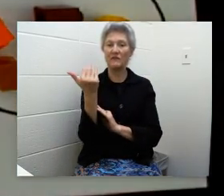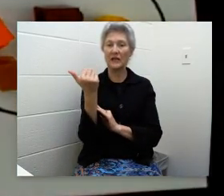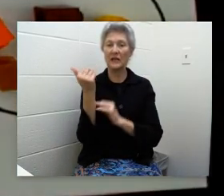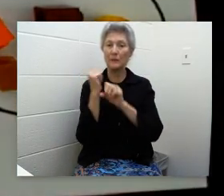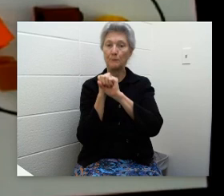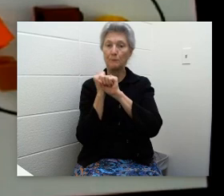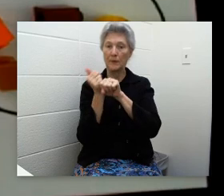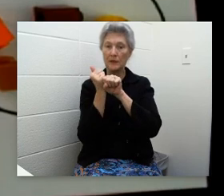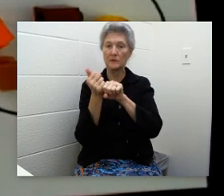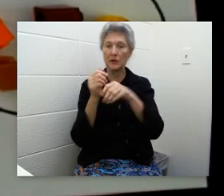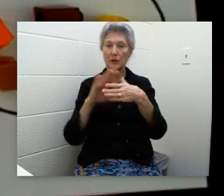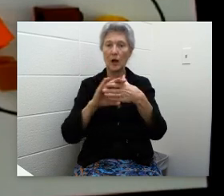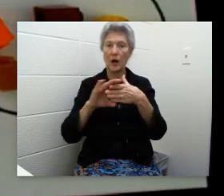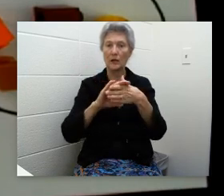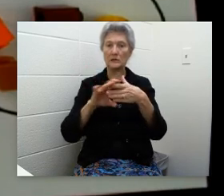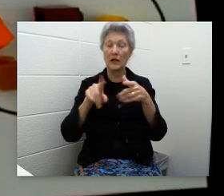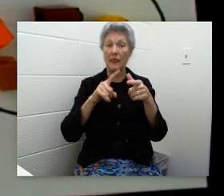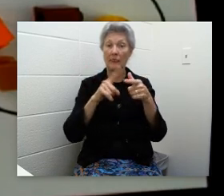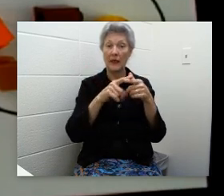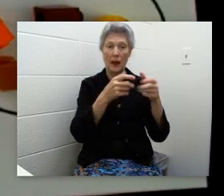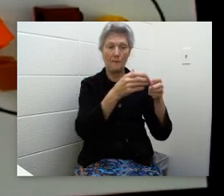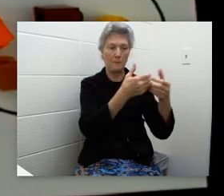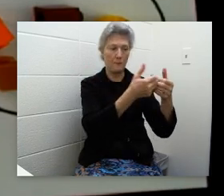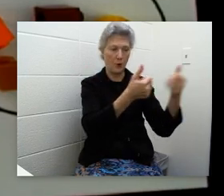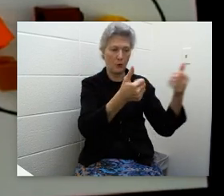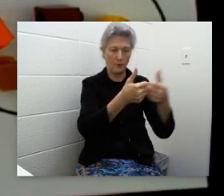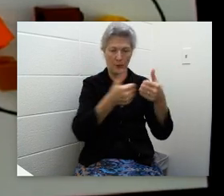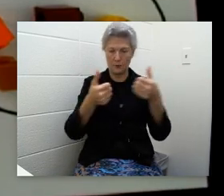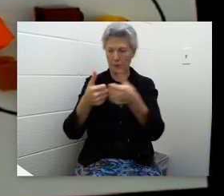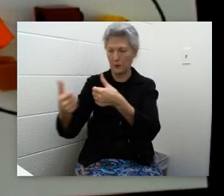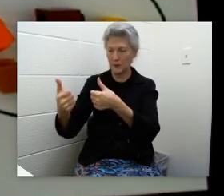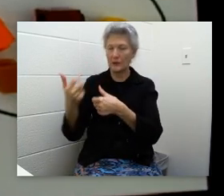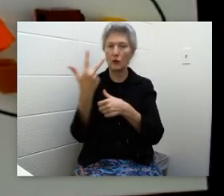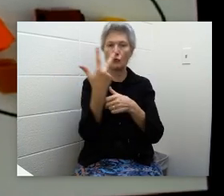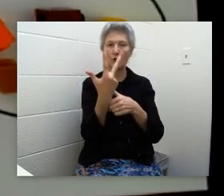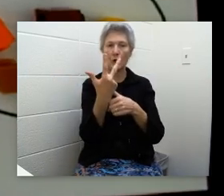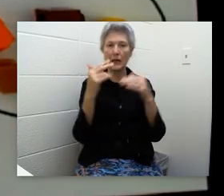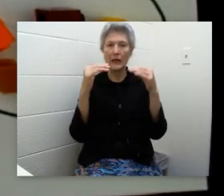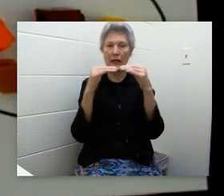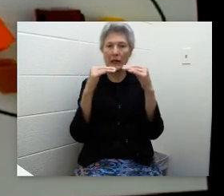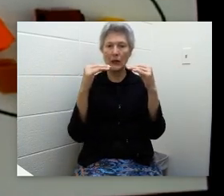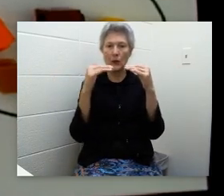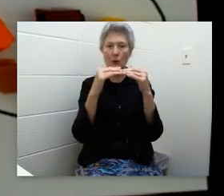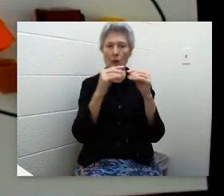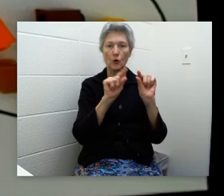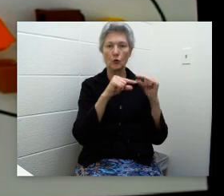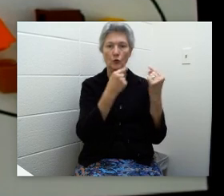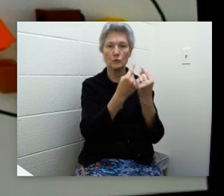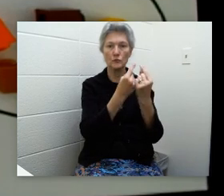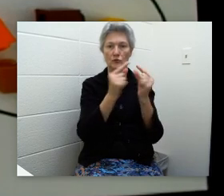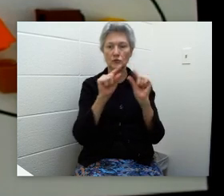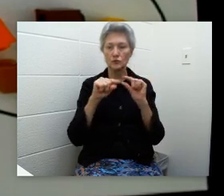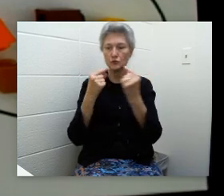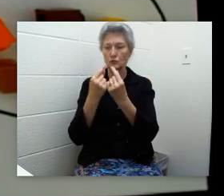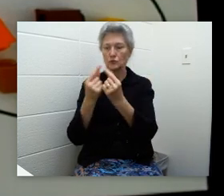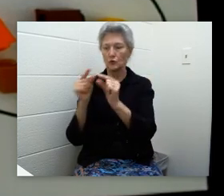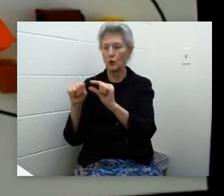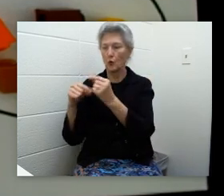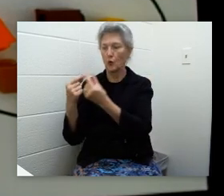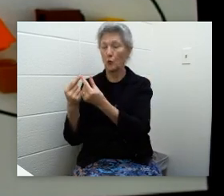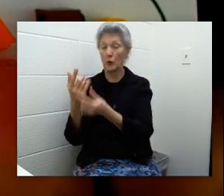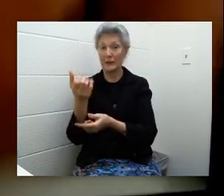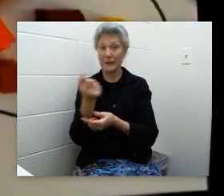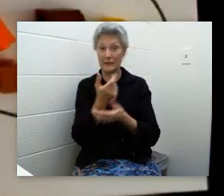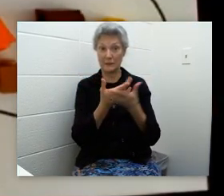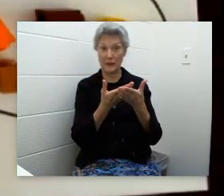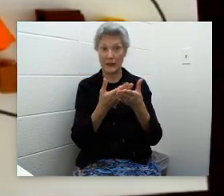baseball cards, and then I broke those cards into 3 equal groups. When we take something and we break it